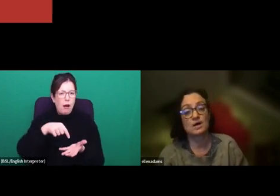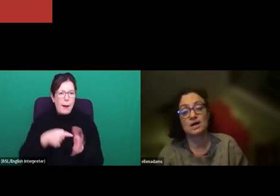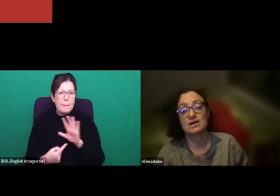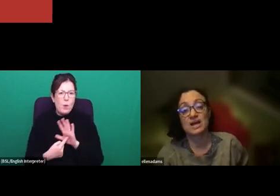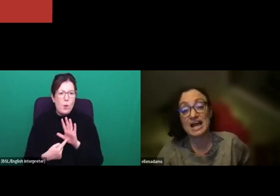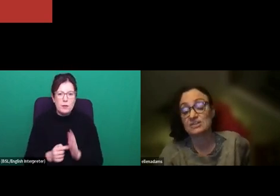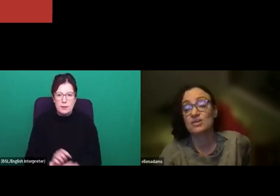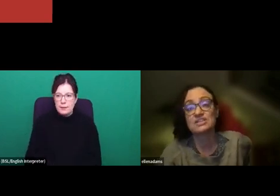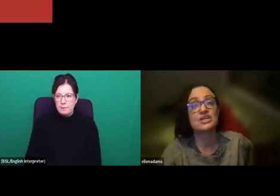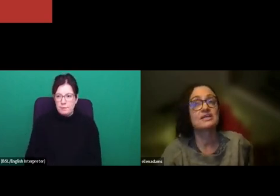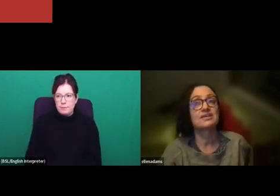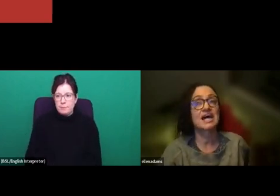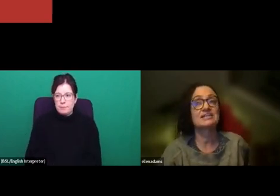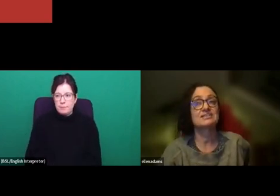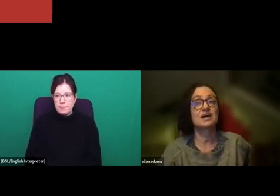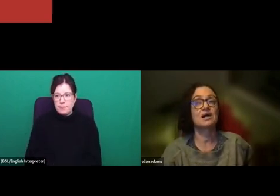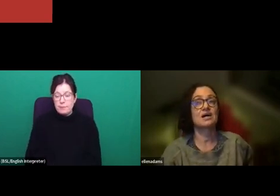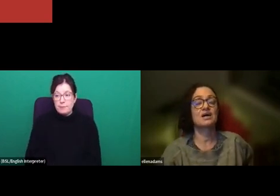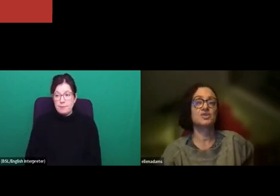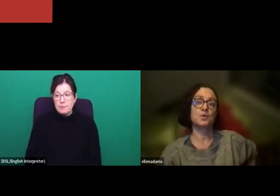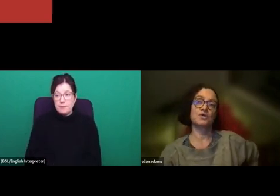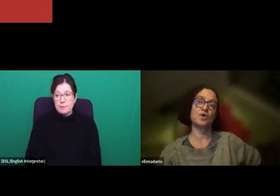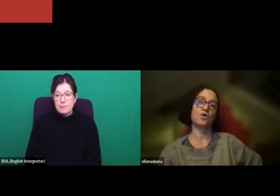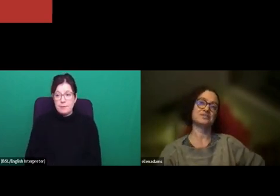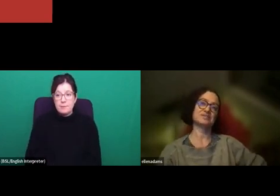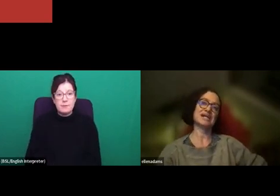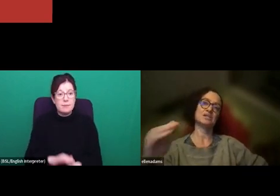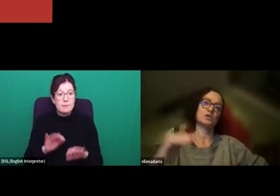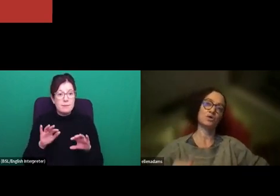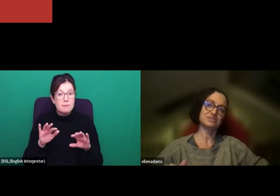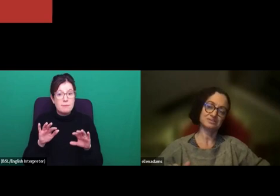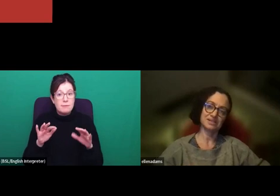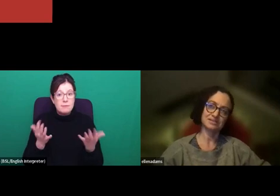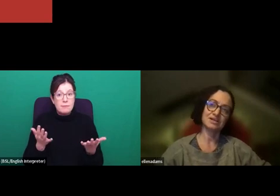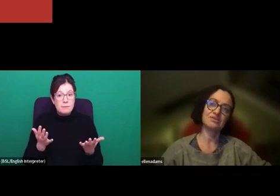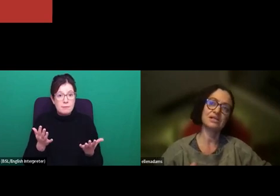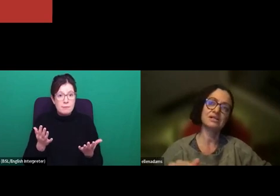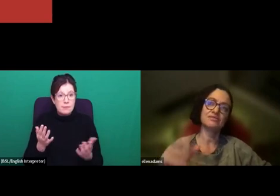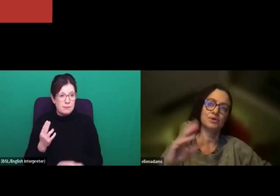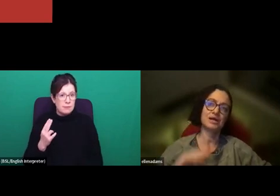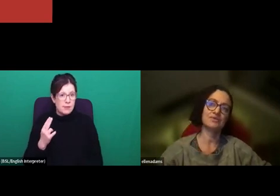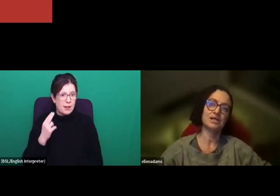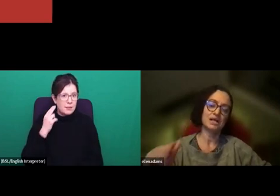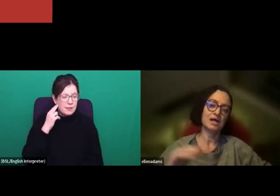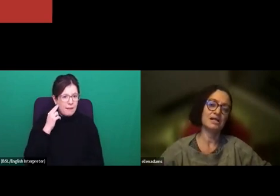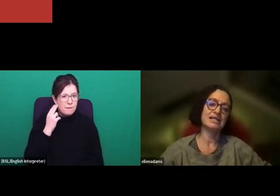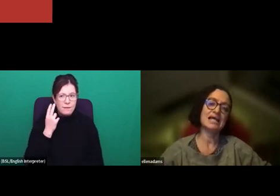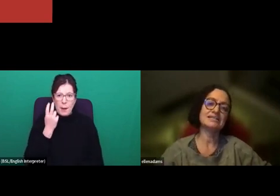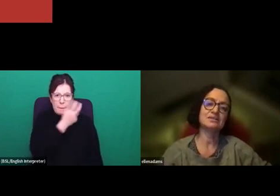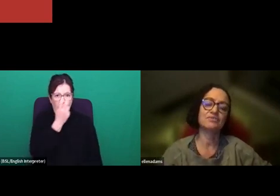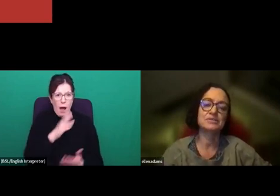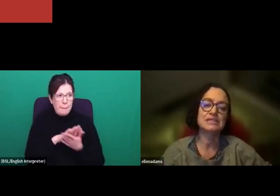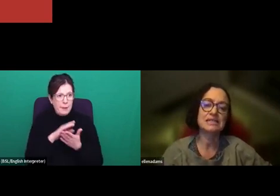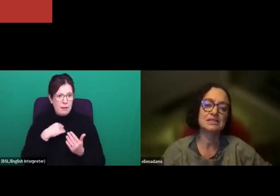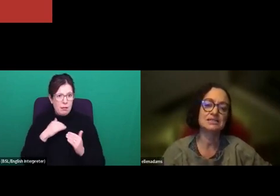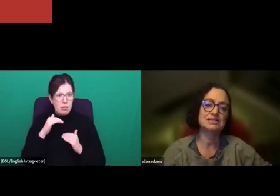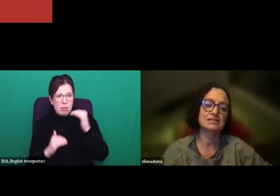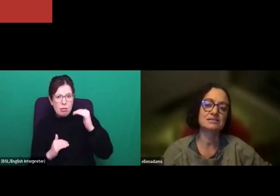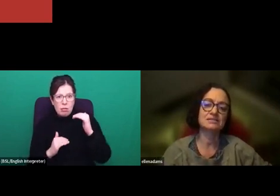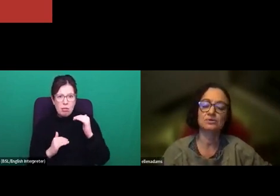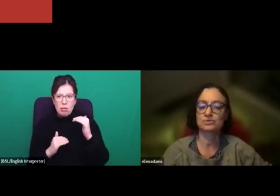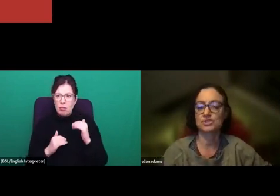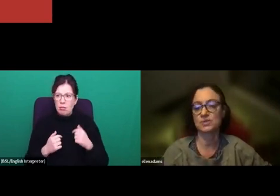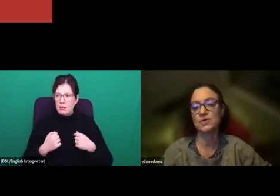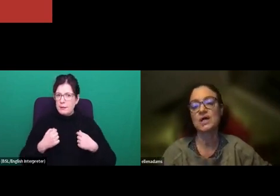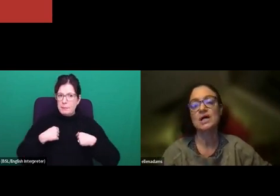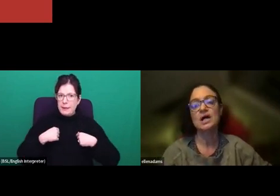also acknowledging that you are not at a loss necessarily if you have less of a particular